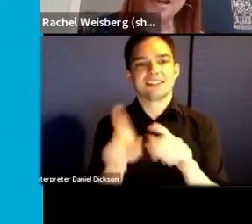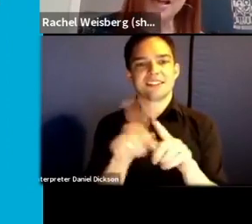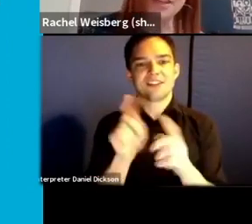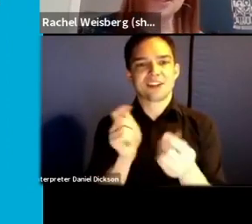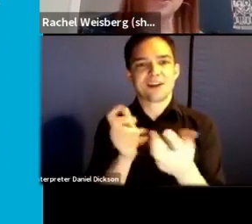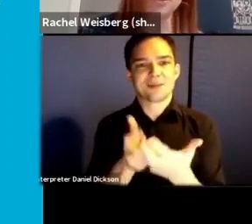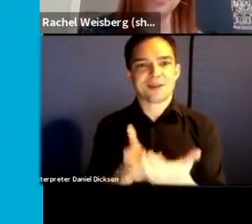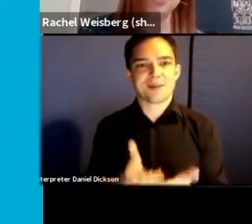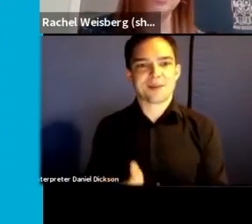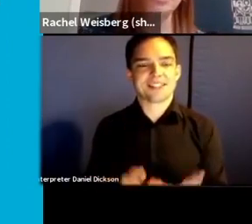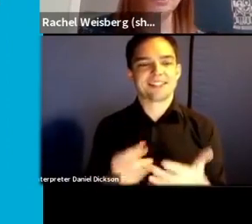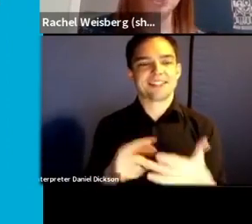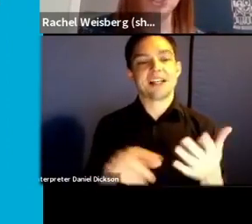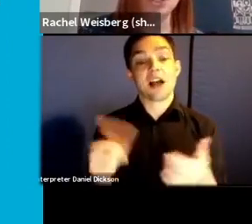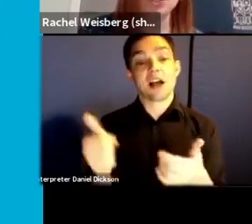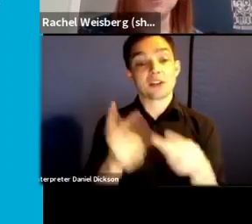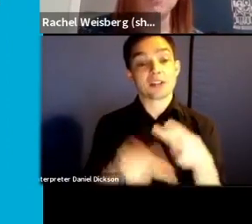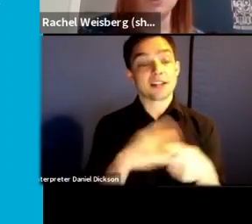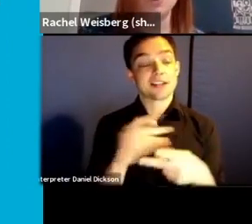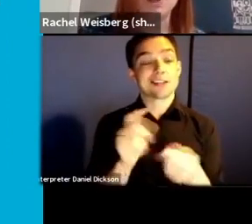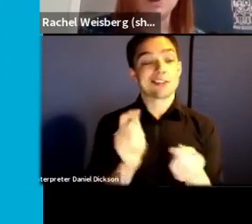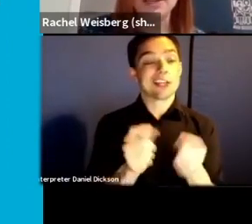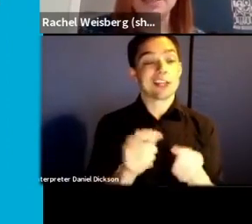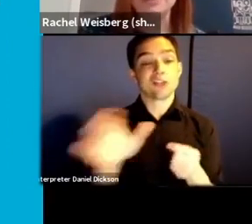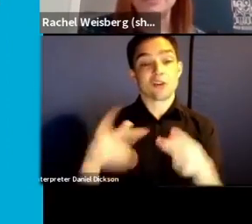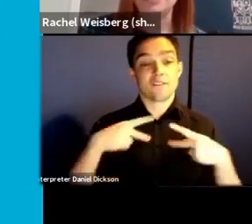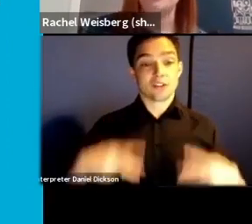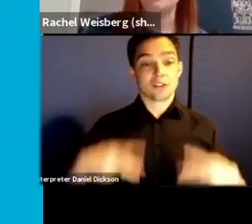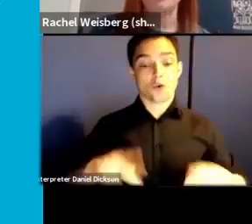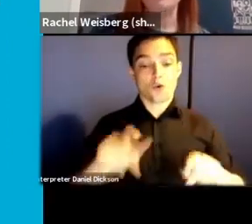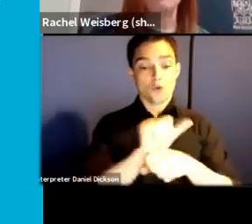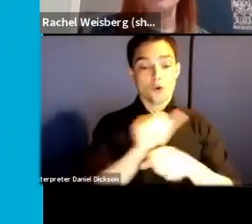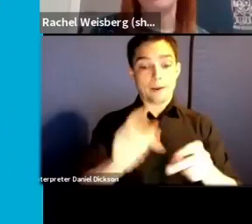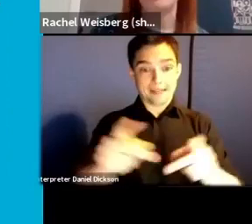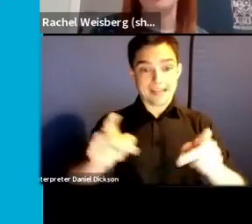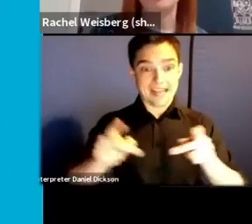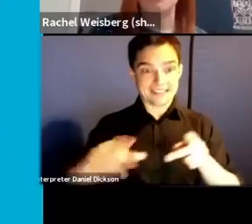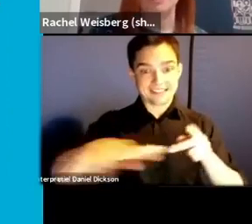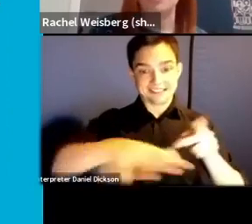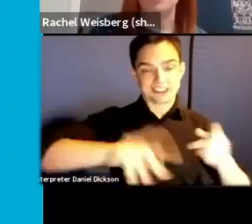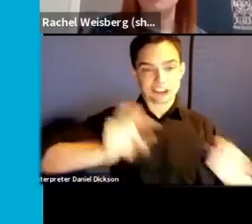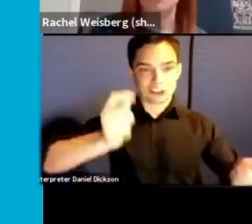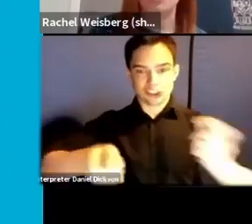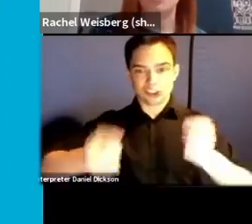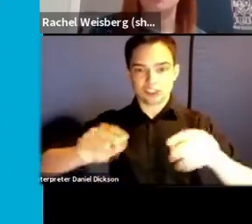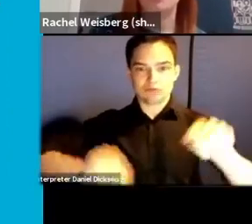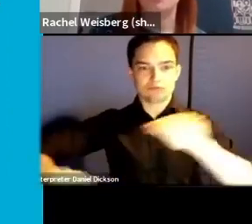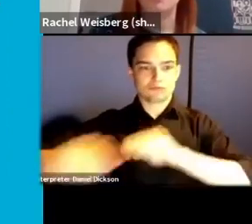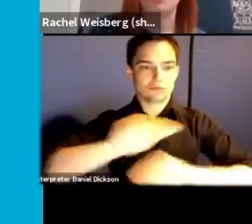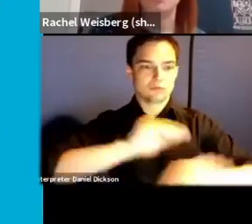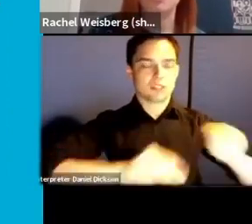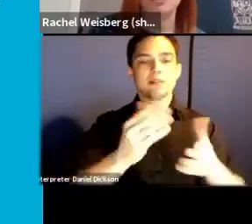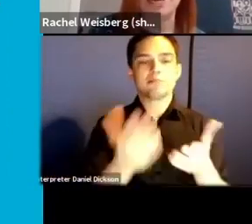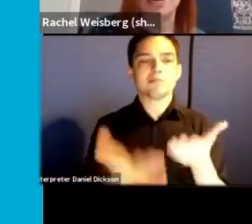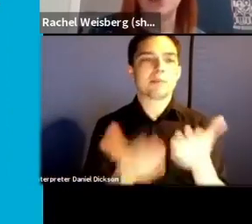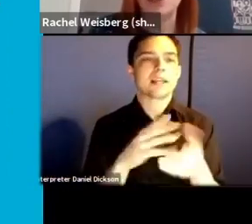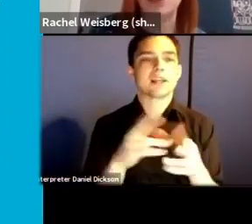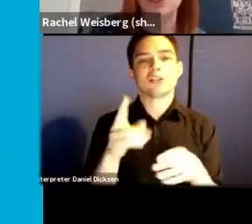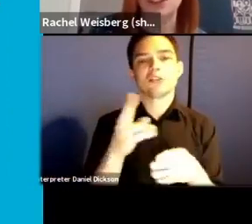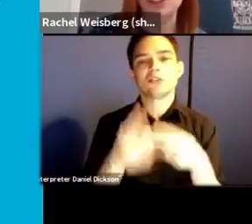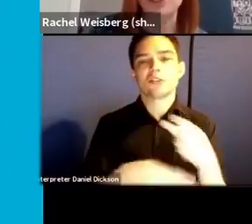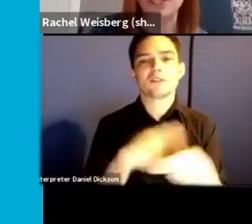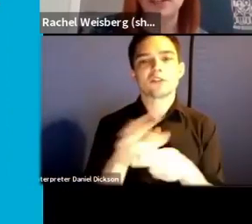common accommodations are things like changes to the physical workplace. Again, sometimes these are things that we may just be doing in terms of universal design